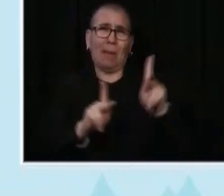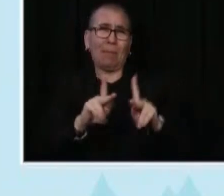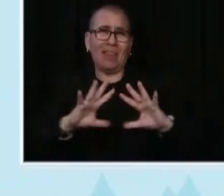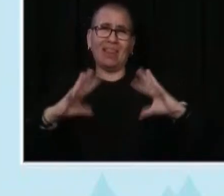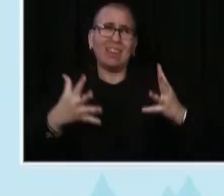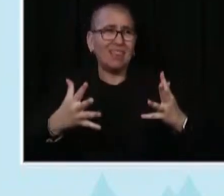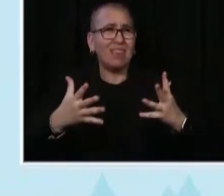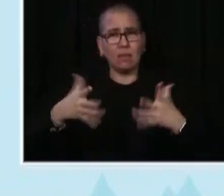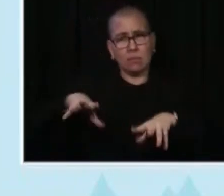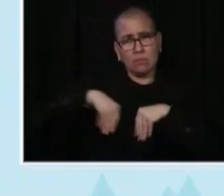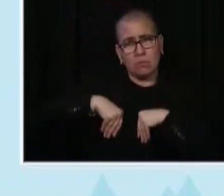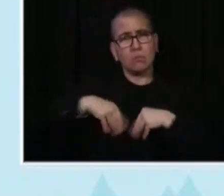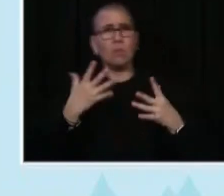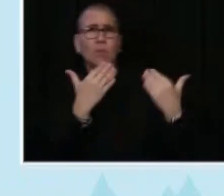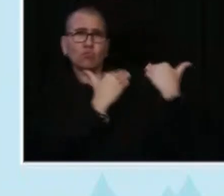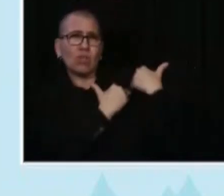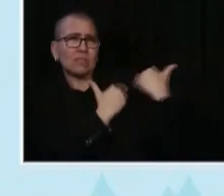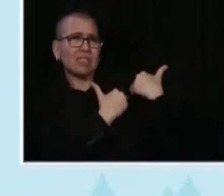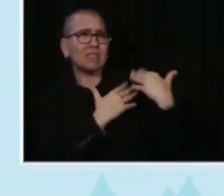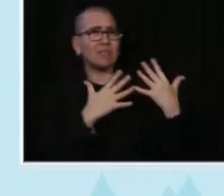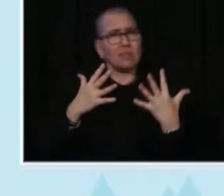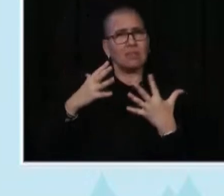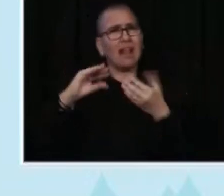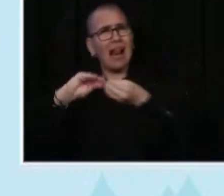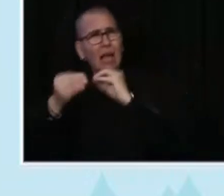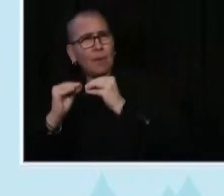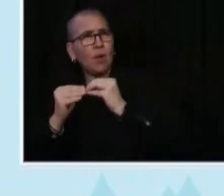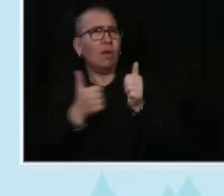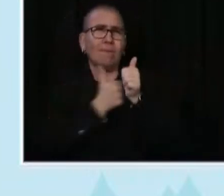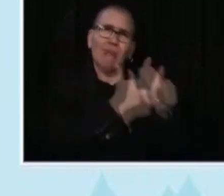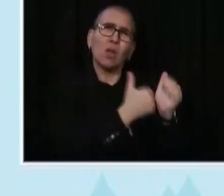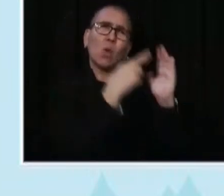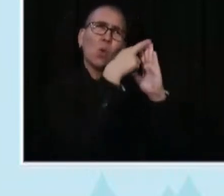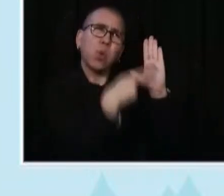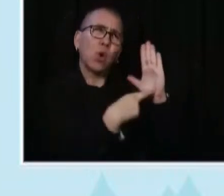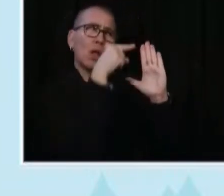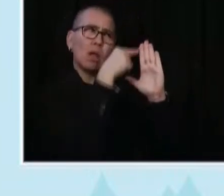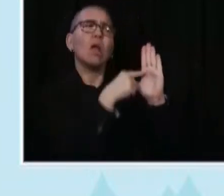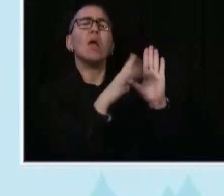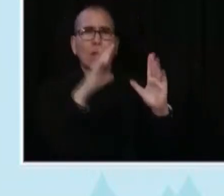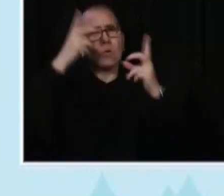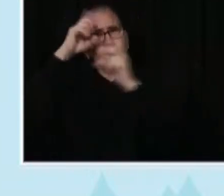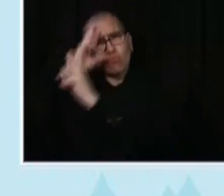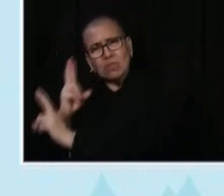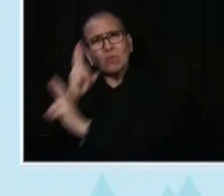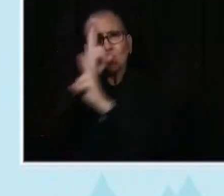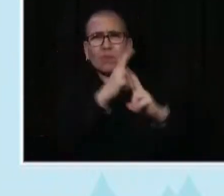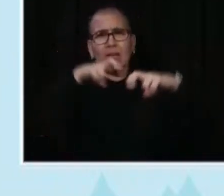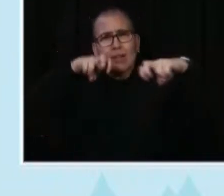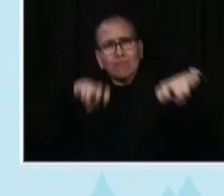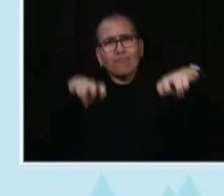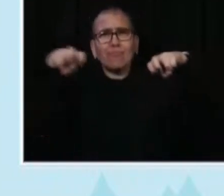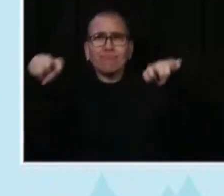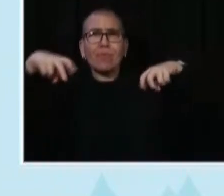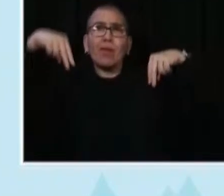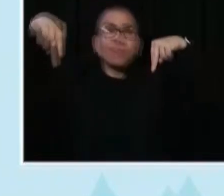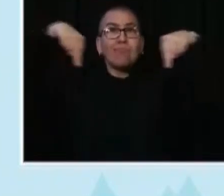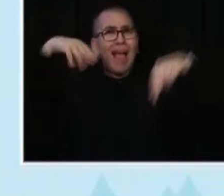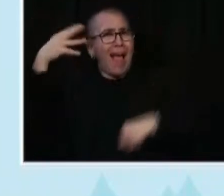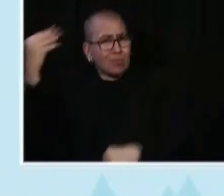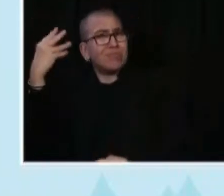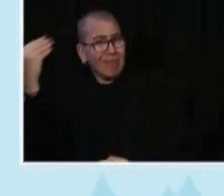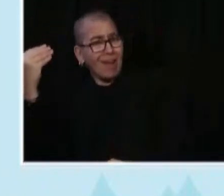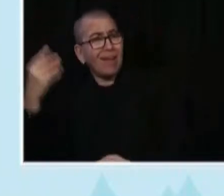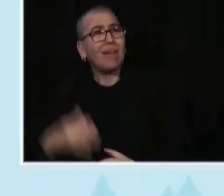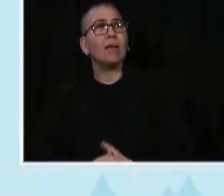doing it? Minnesotans have done this as well as any state. You've taken it upon yourself to make sure you're not putting others at risk. Restaurants, there's